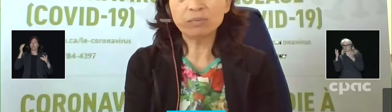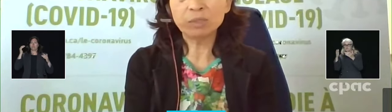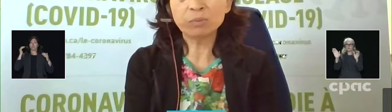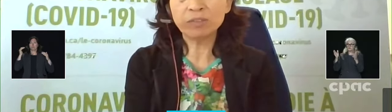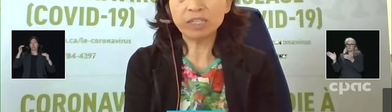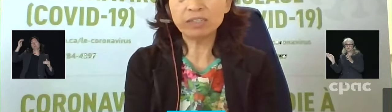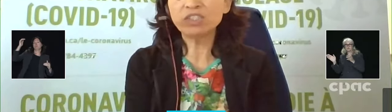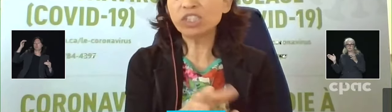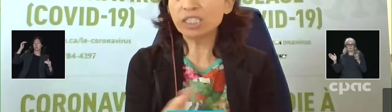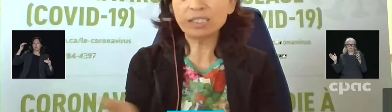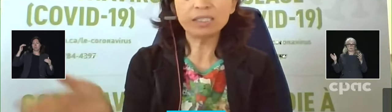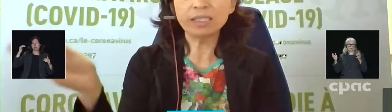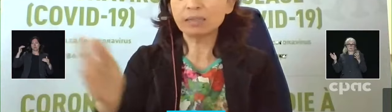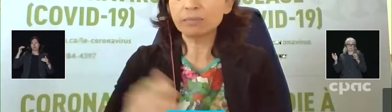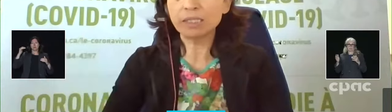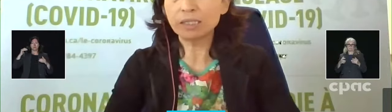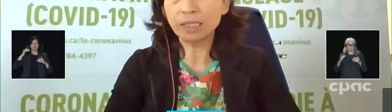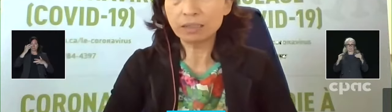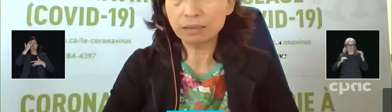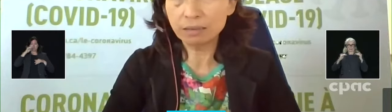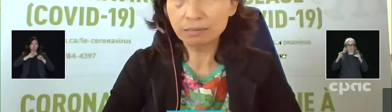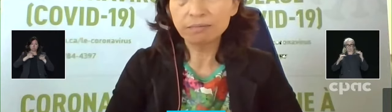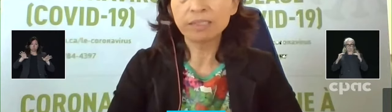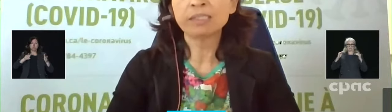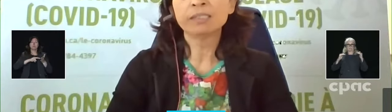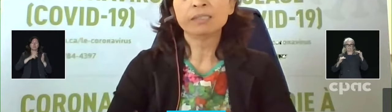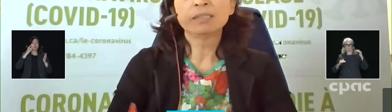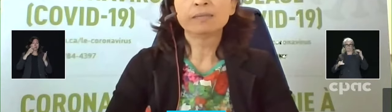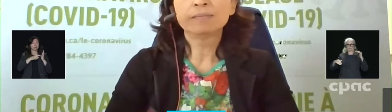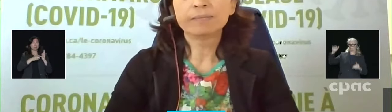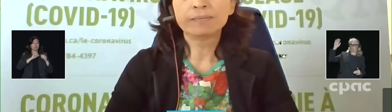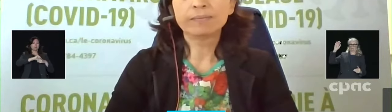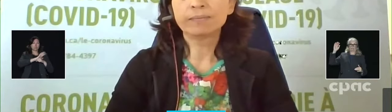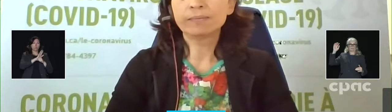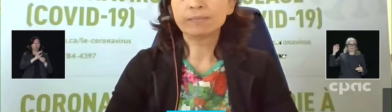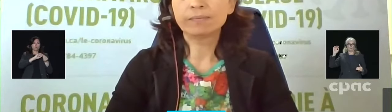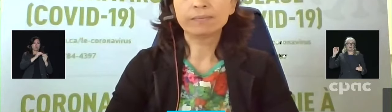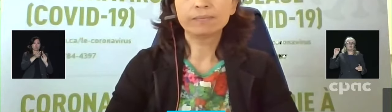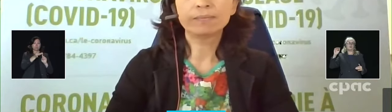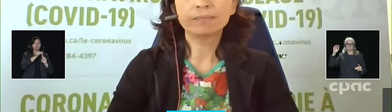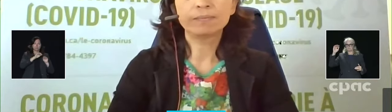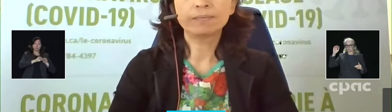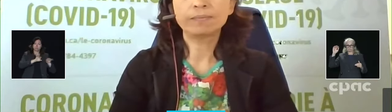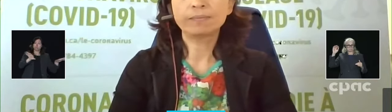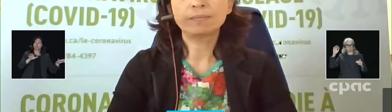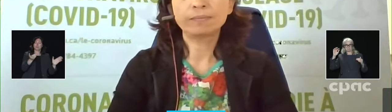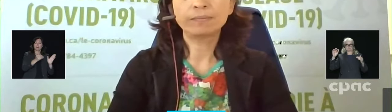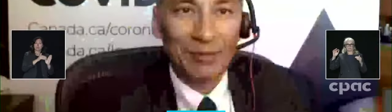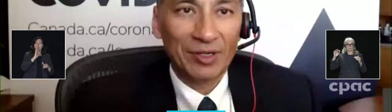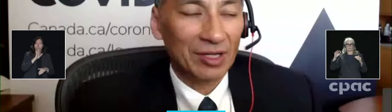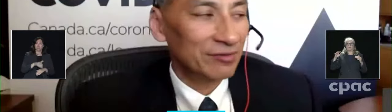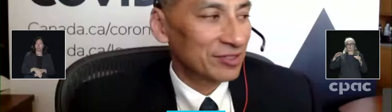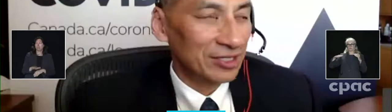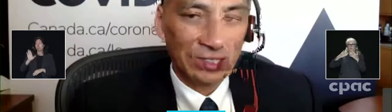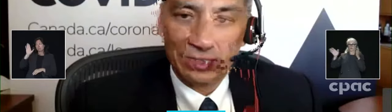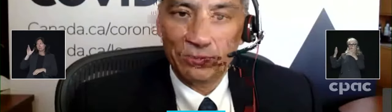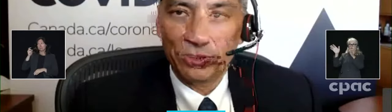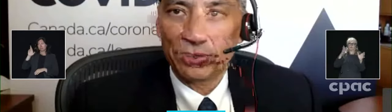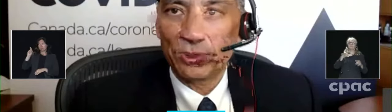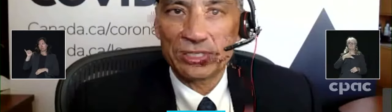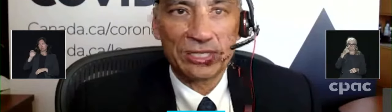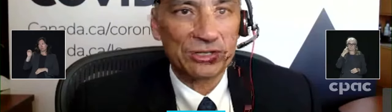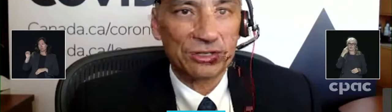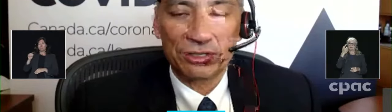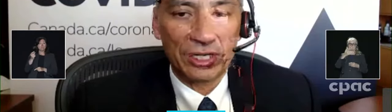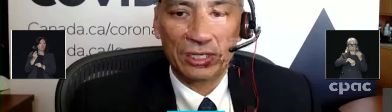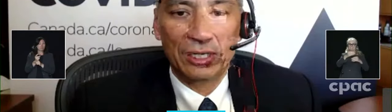highly transmissible virus, you're going to see an uptick in cases. Yeah. Dr. Njoo, as Dr. Tam and I said, even with